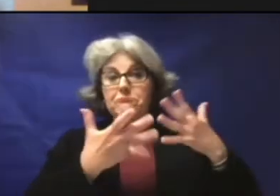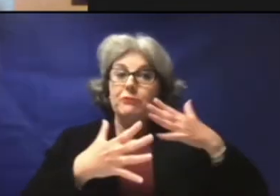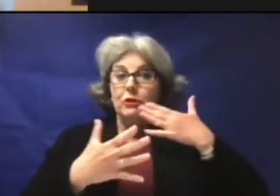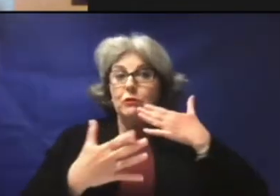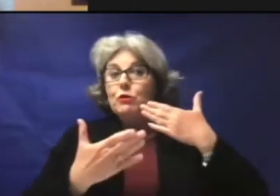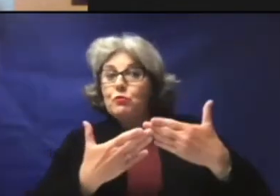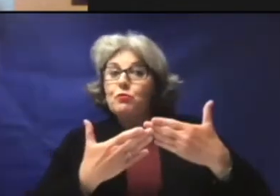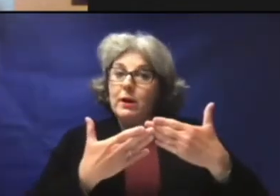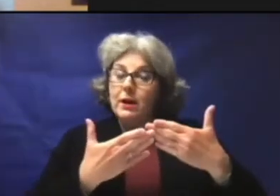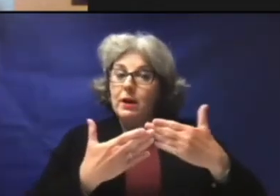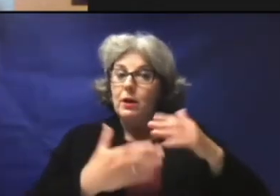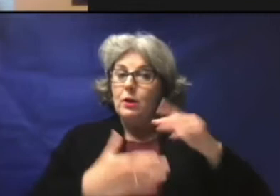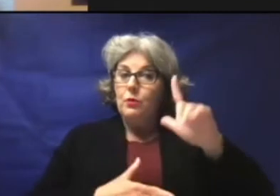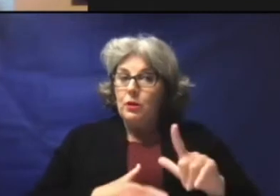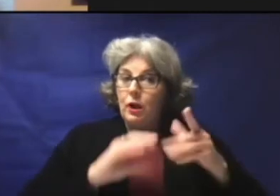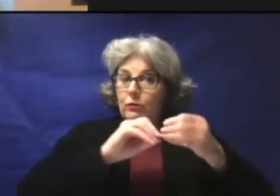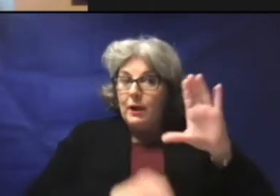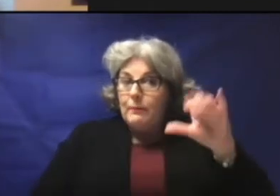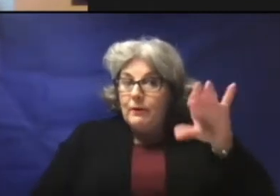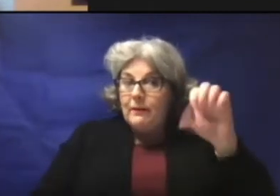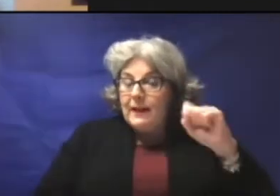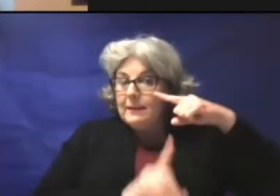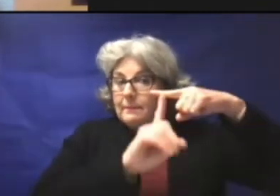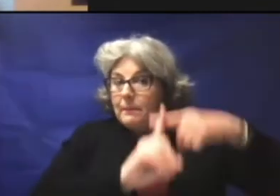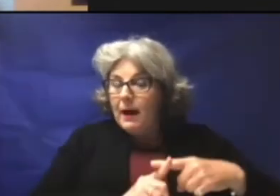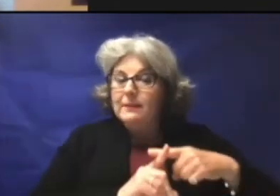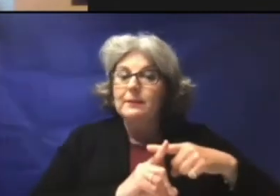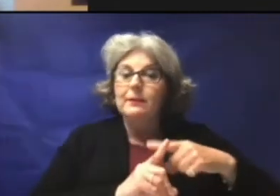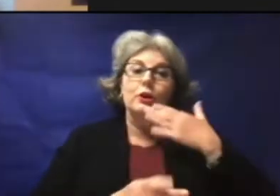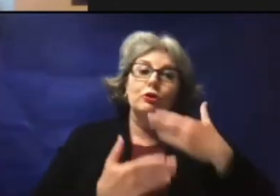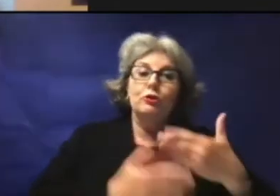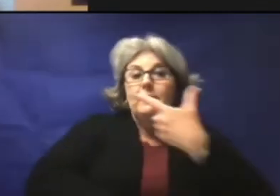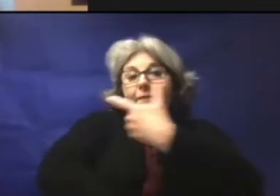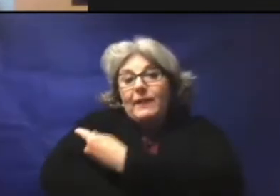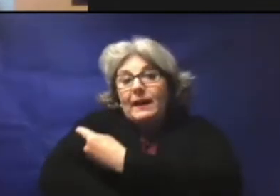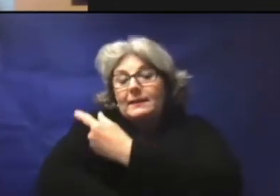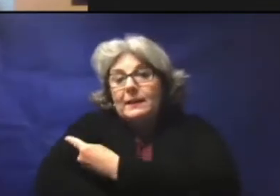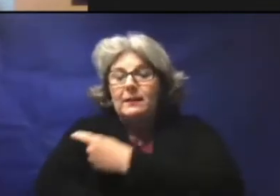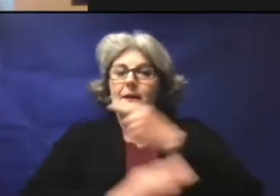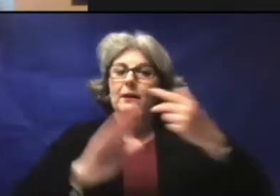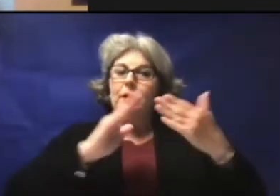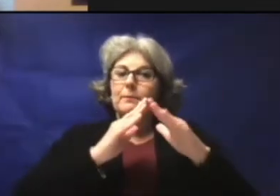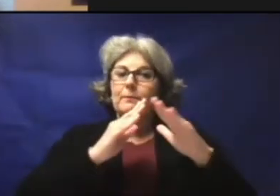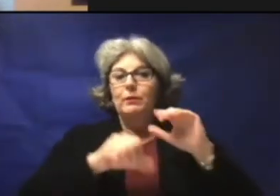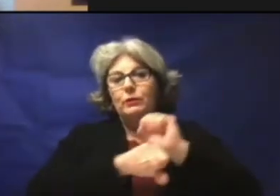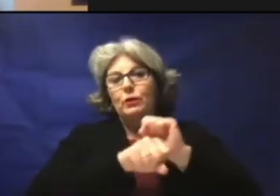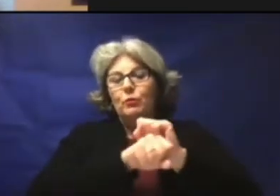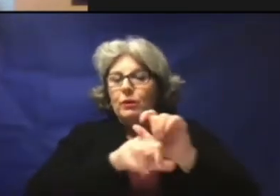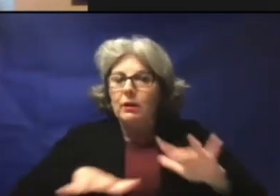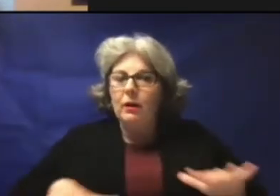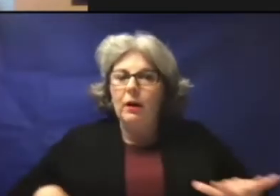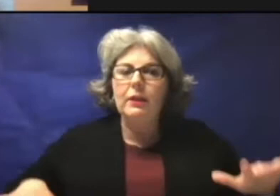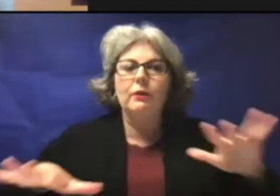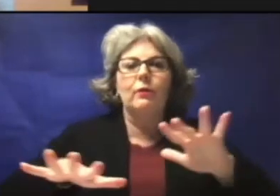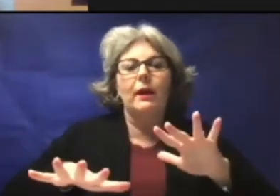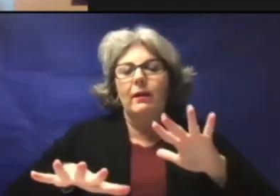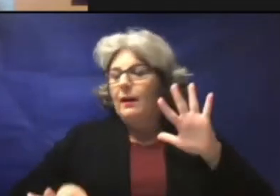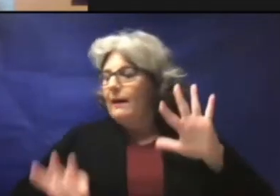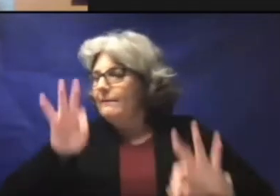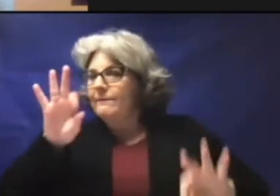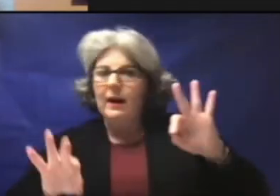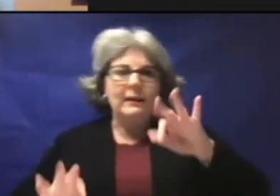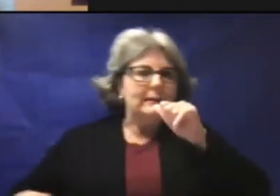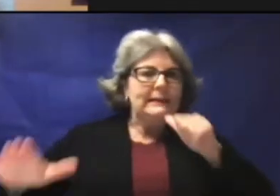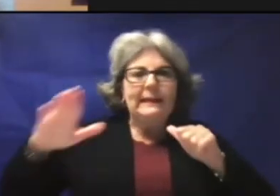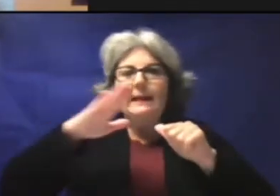with our low cases and also with our vaccination rates, but community members on the ground are still finding folks hidden in these